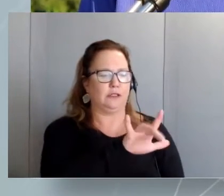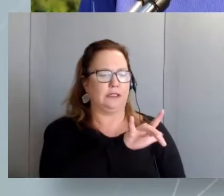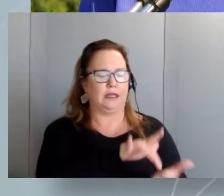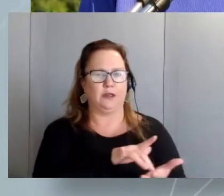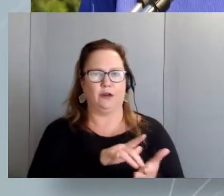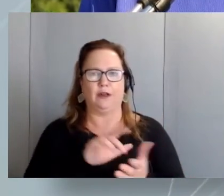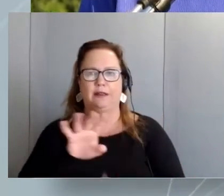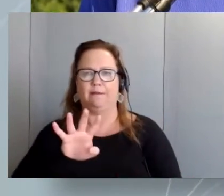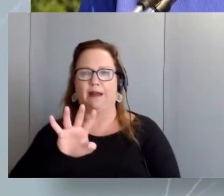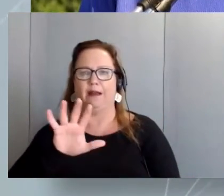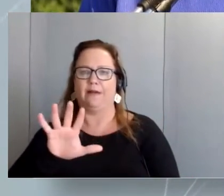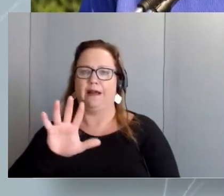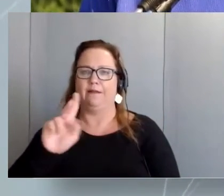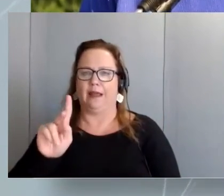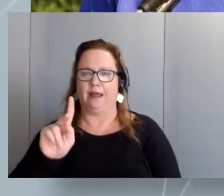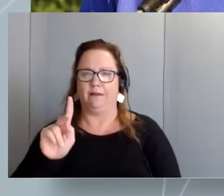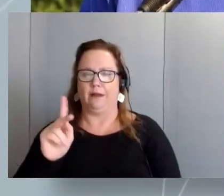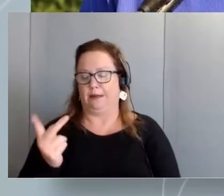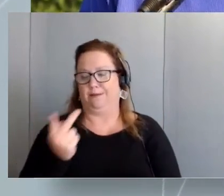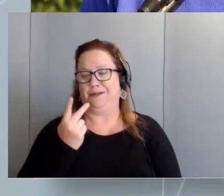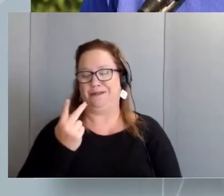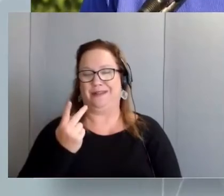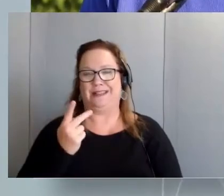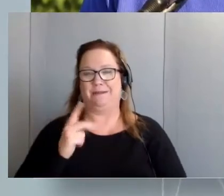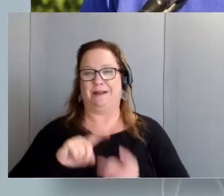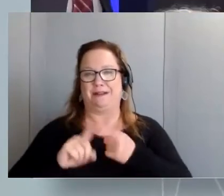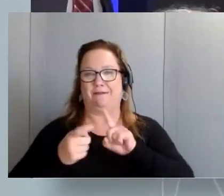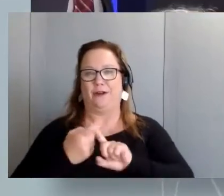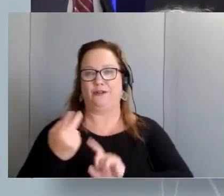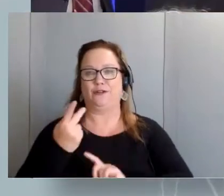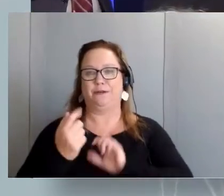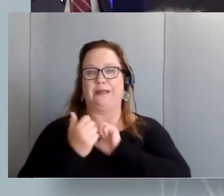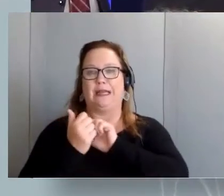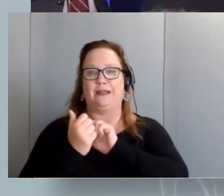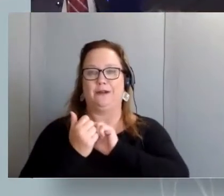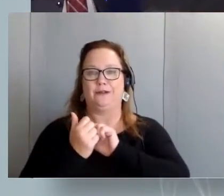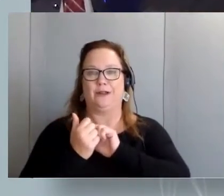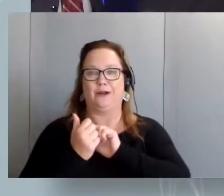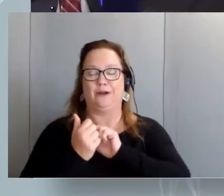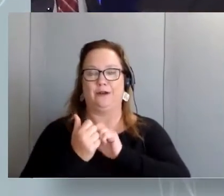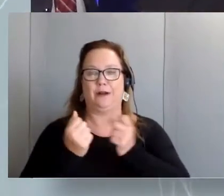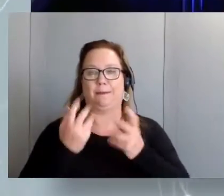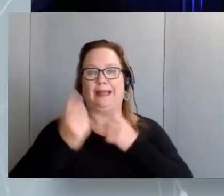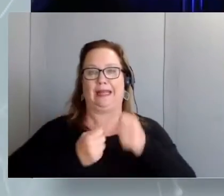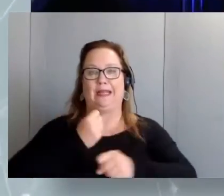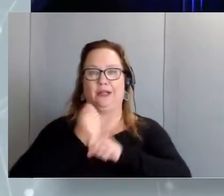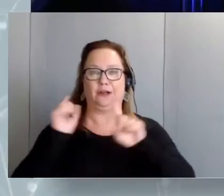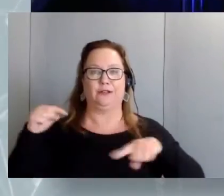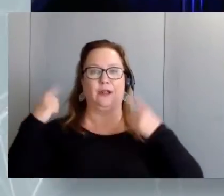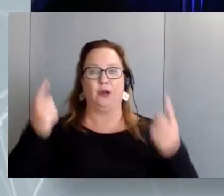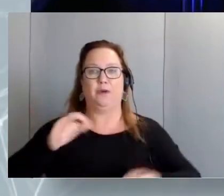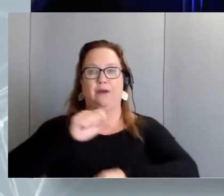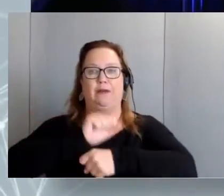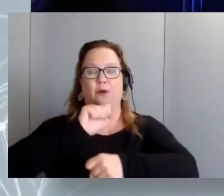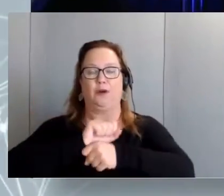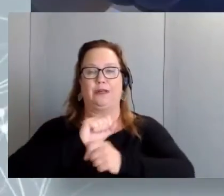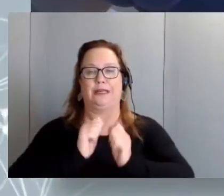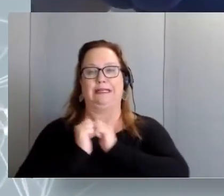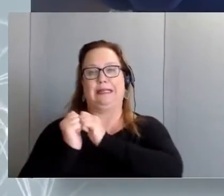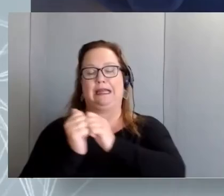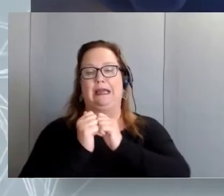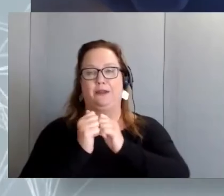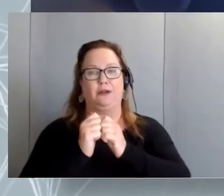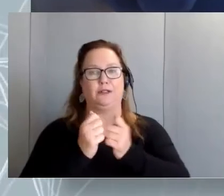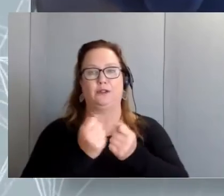and I have built a great friendship through this partnership, and so that's at its root. In the years that we've worked together, so much has changed, from the